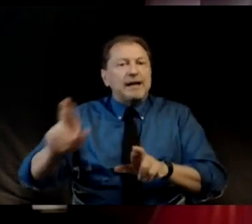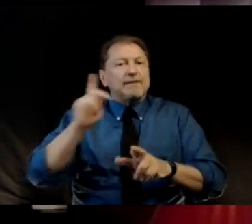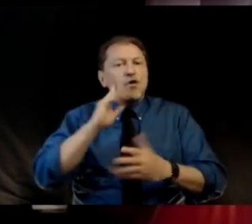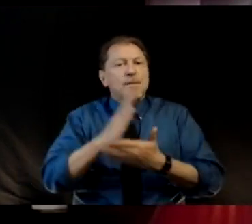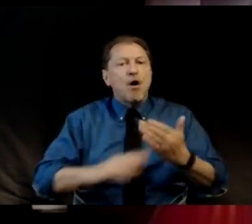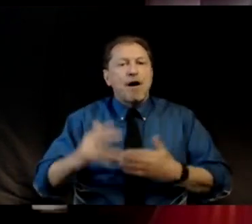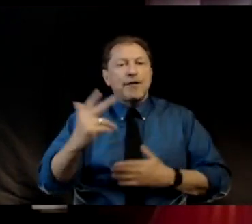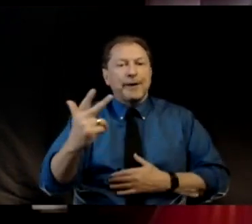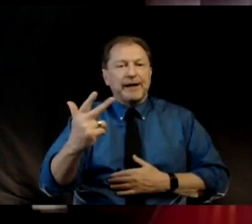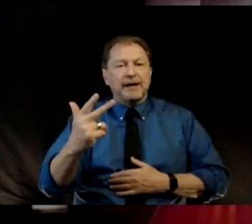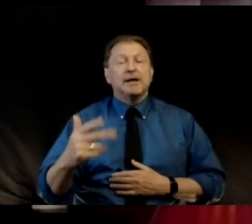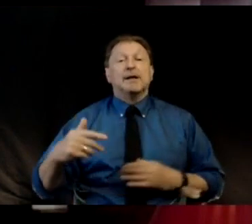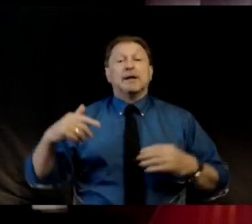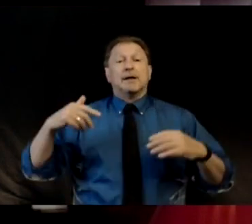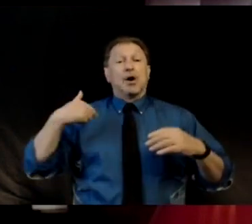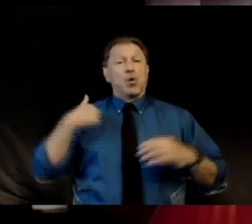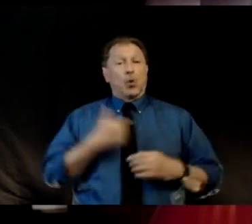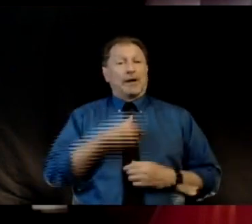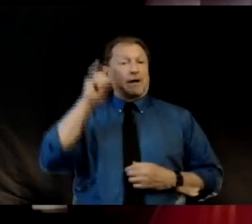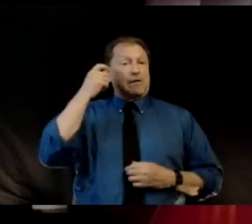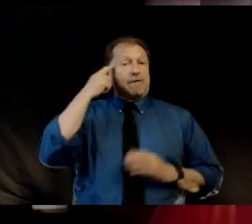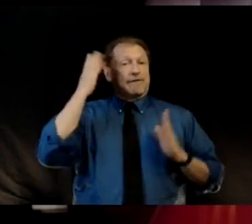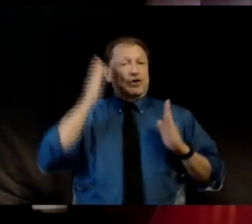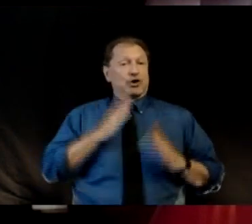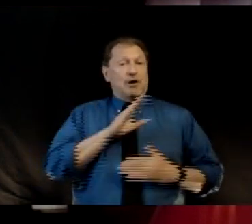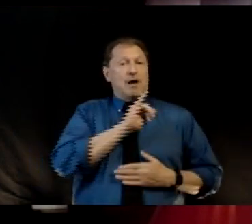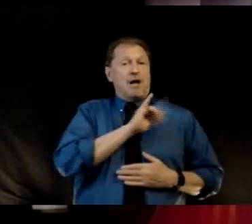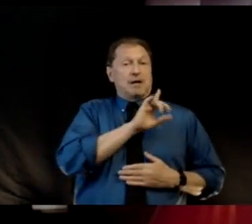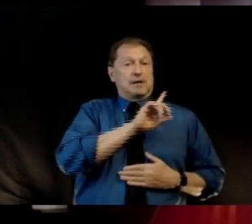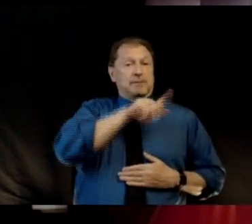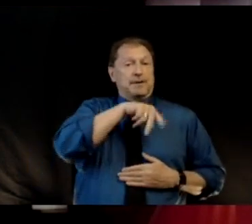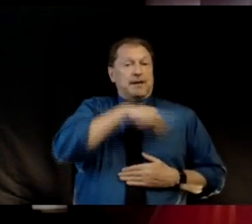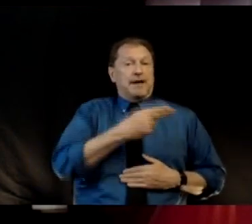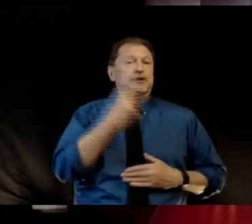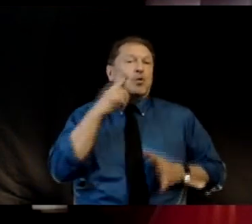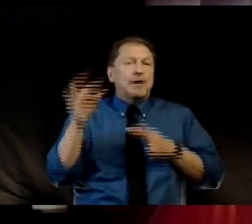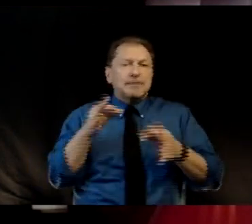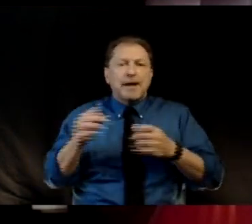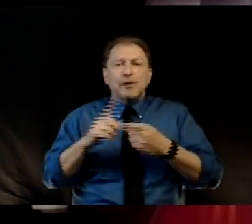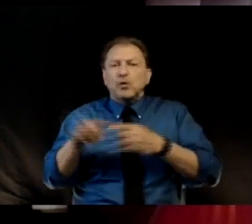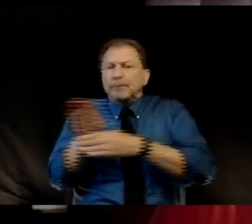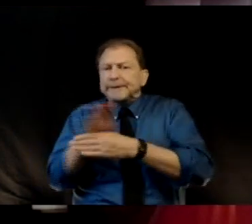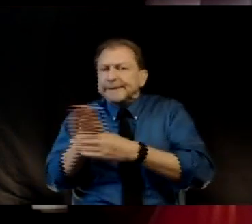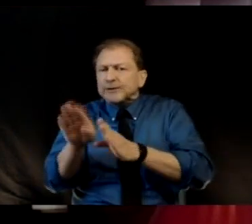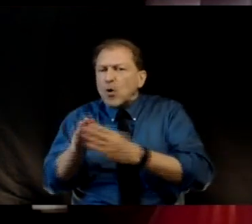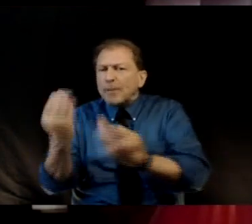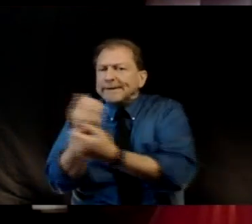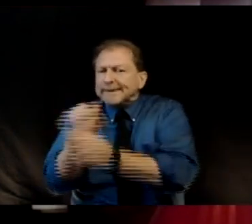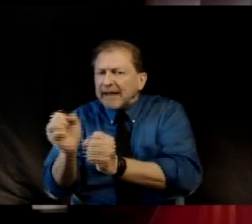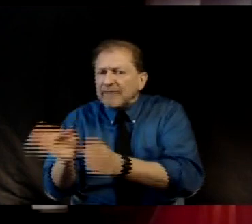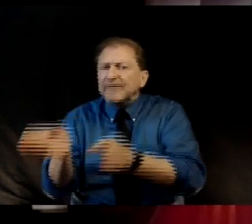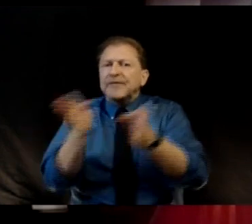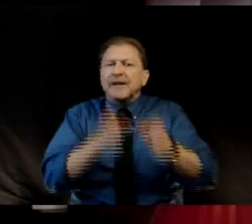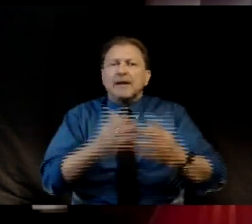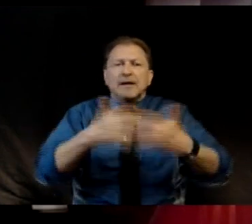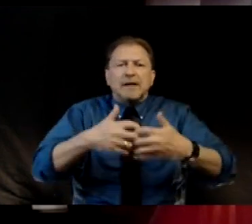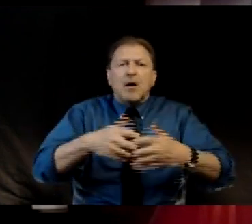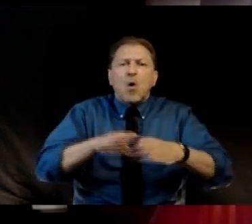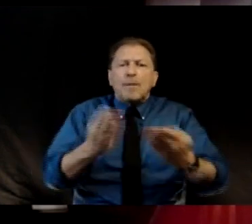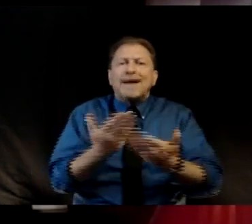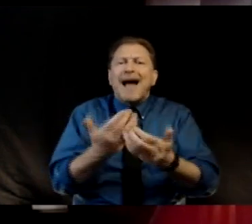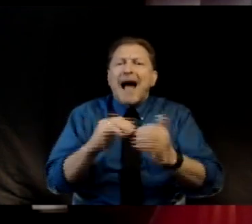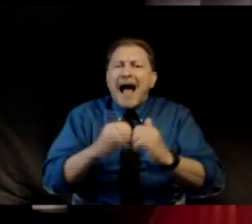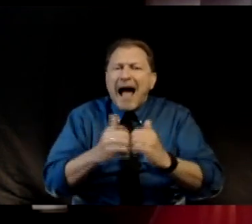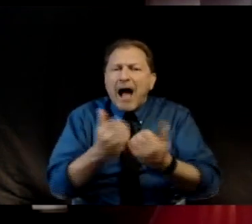providing specific safety and mitigation guidelines for workplaces and activities that are reopening. These guidelines have